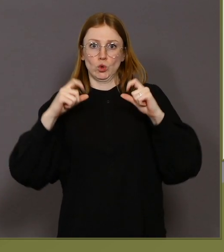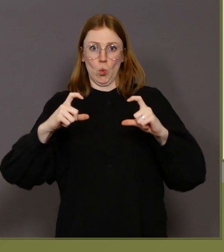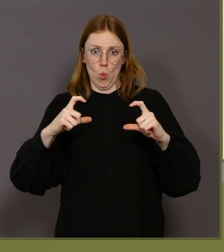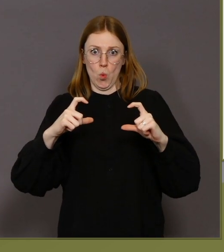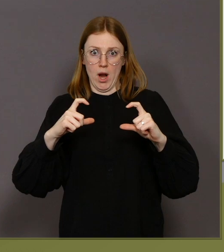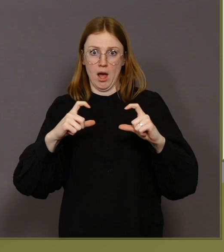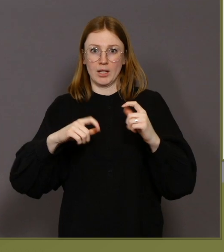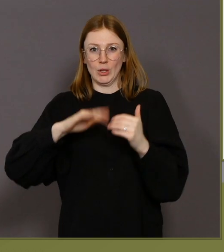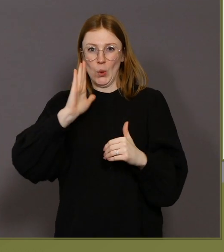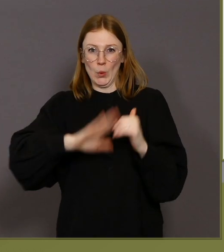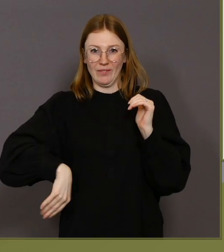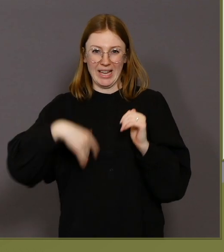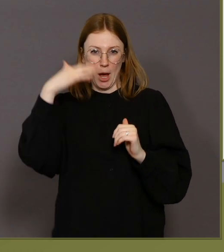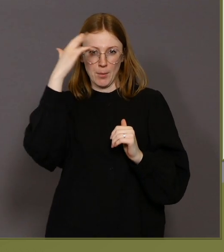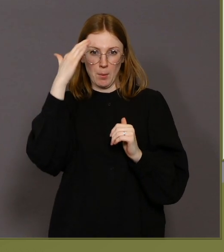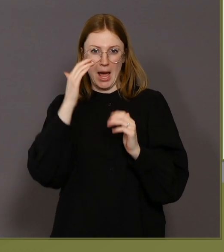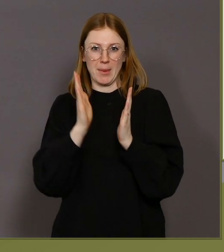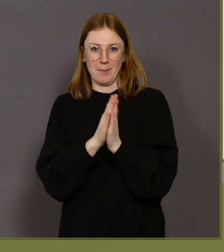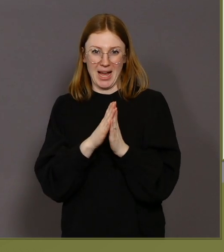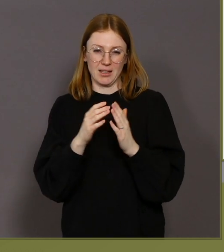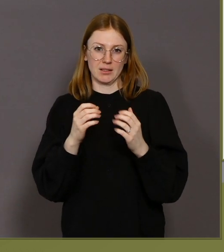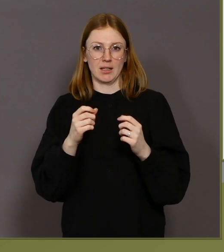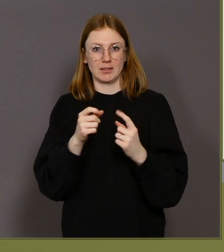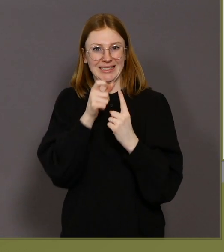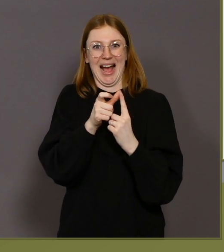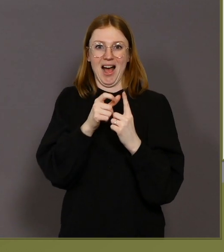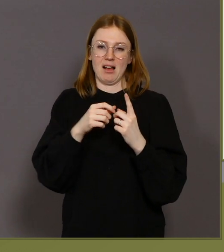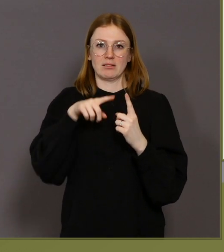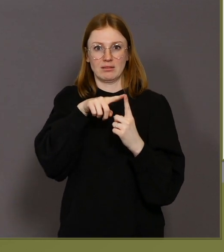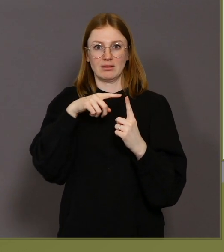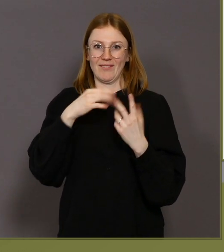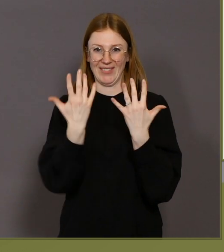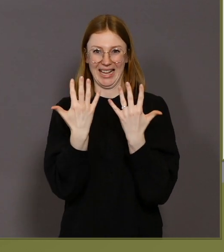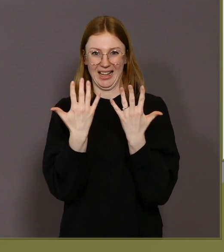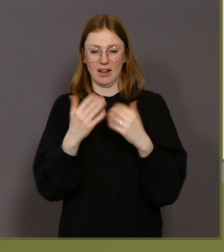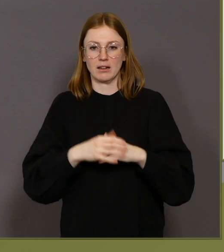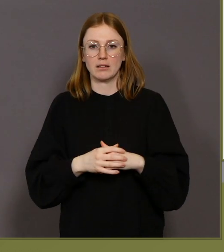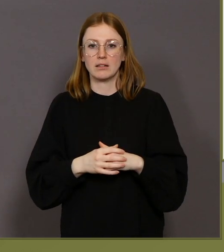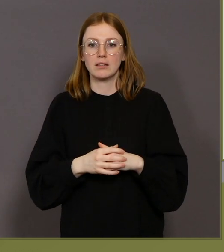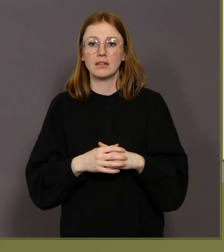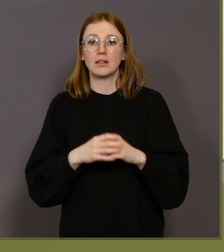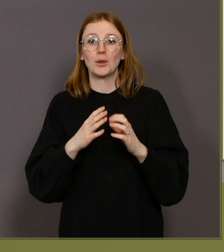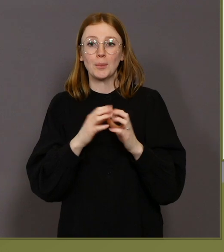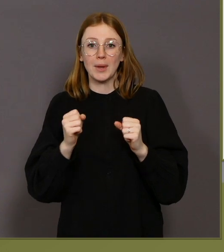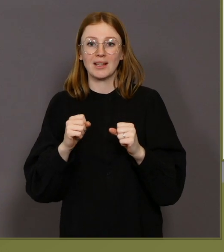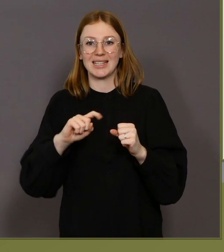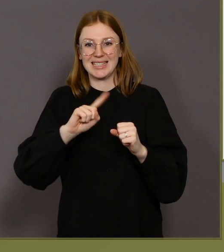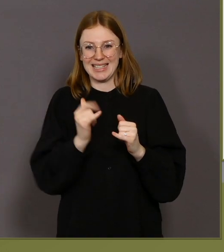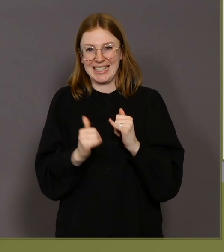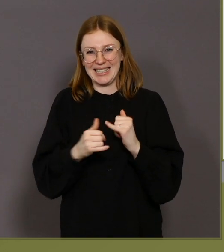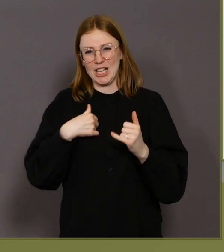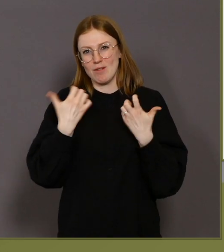And that's something special here. I didn't really know on which rule to put it, but I